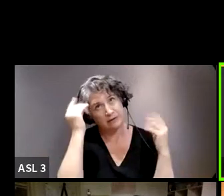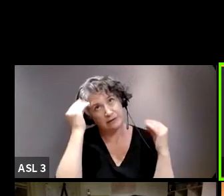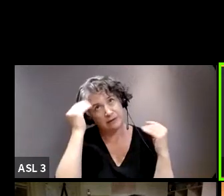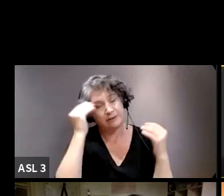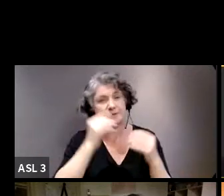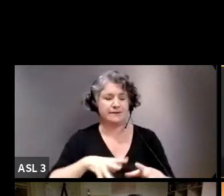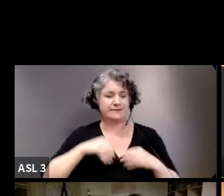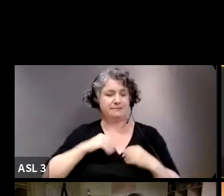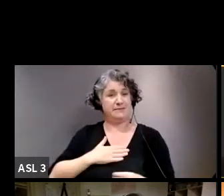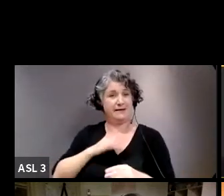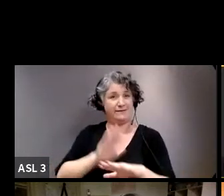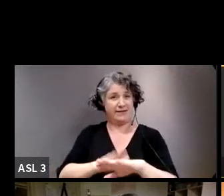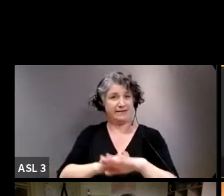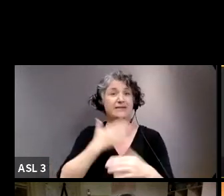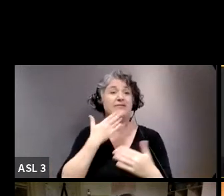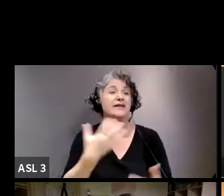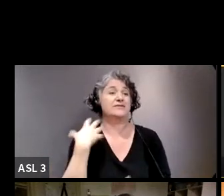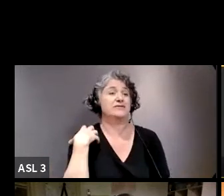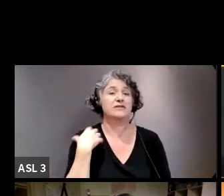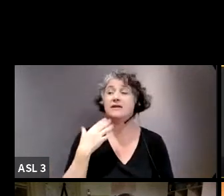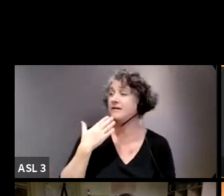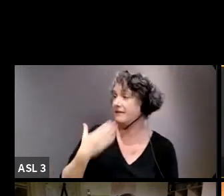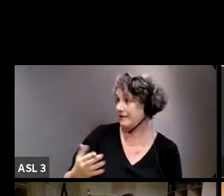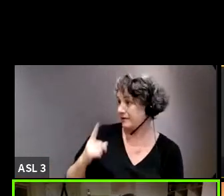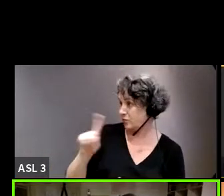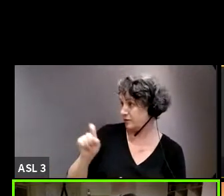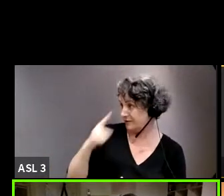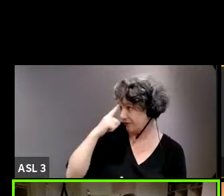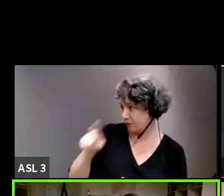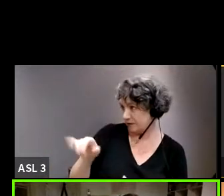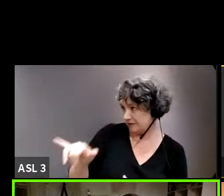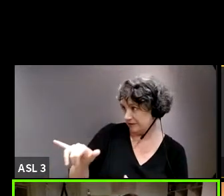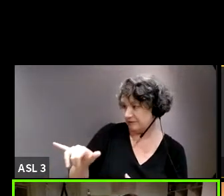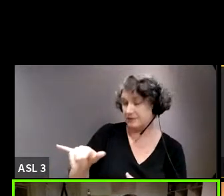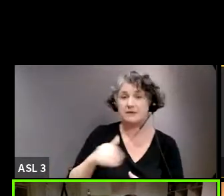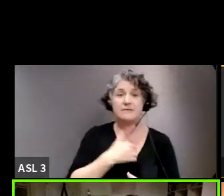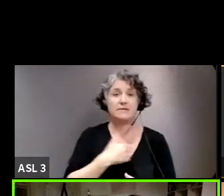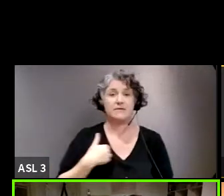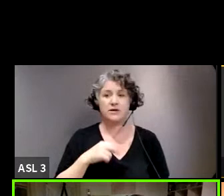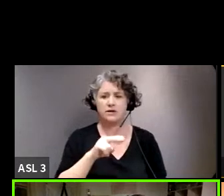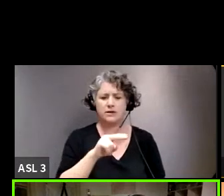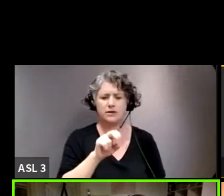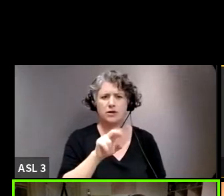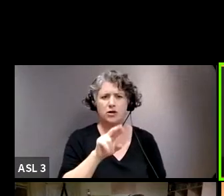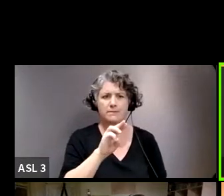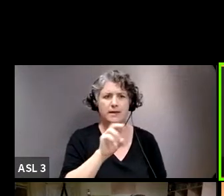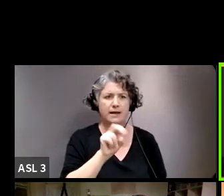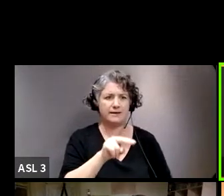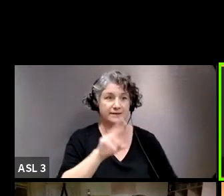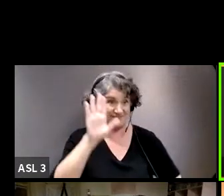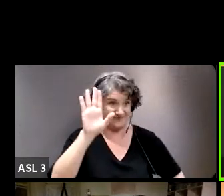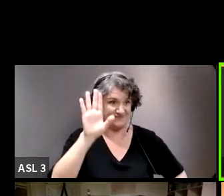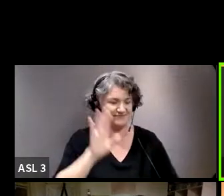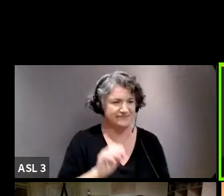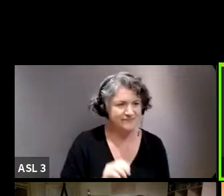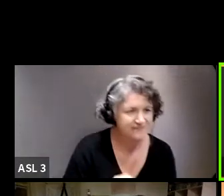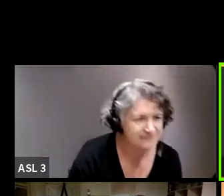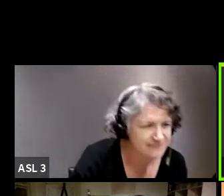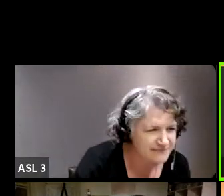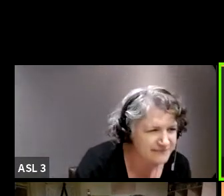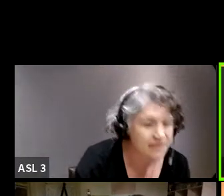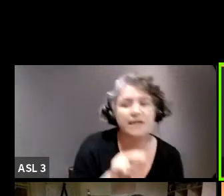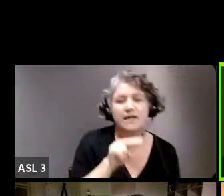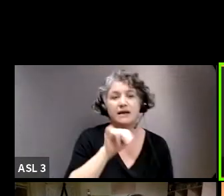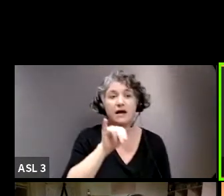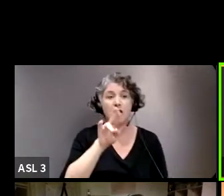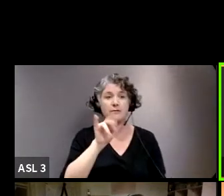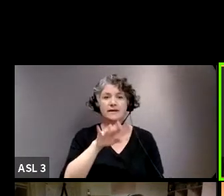advice thank you thanks thanks very much and we have a question for you from uh member norman uh thank you cheer and thanks uh counselor